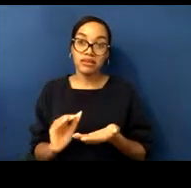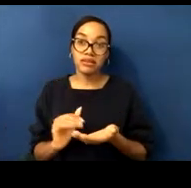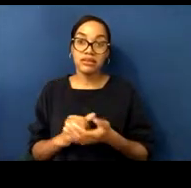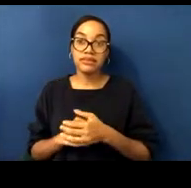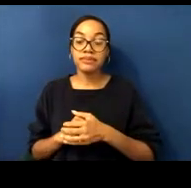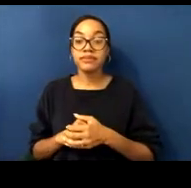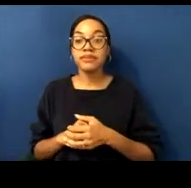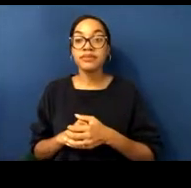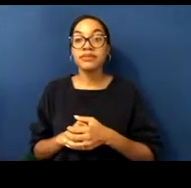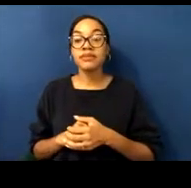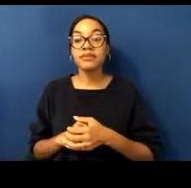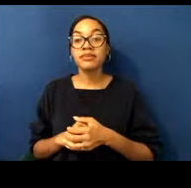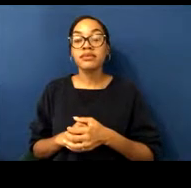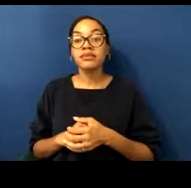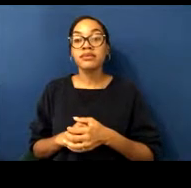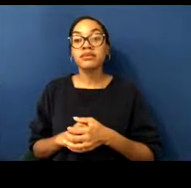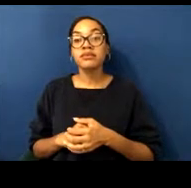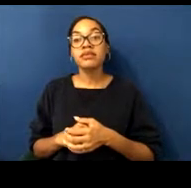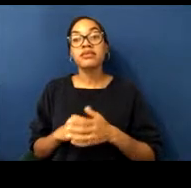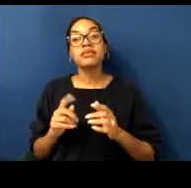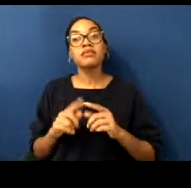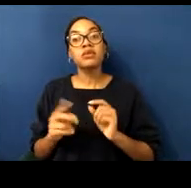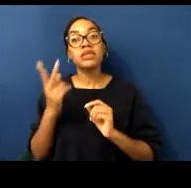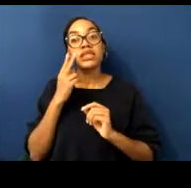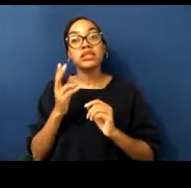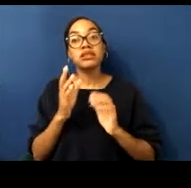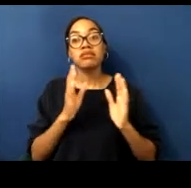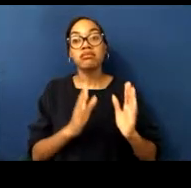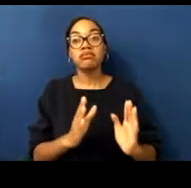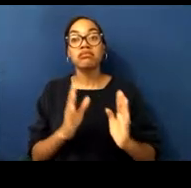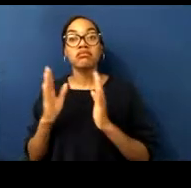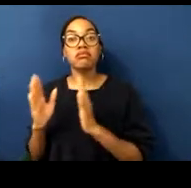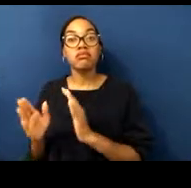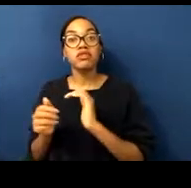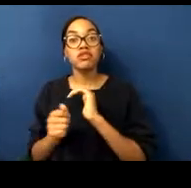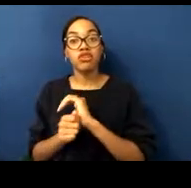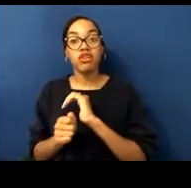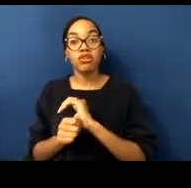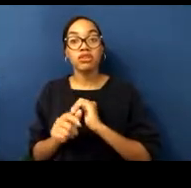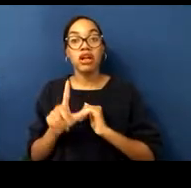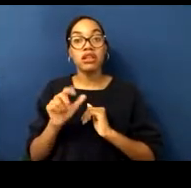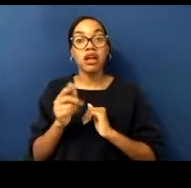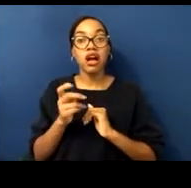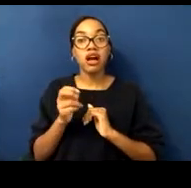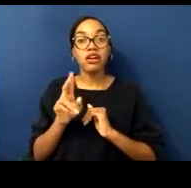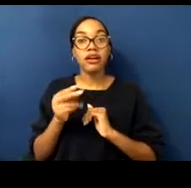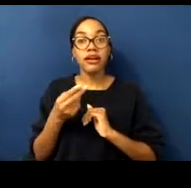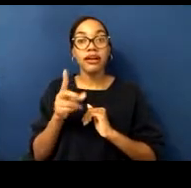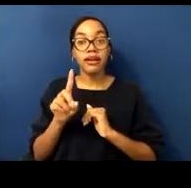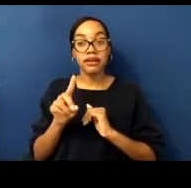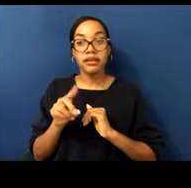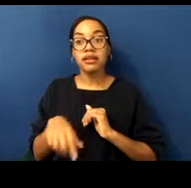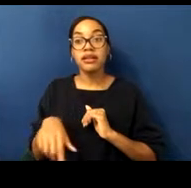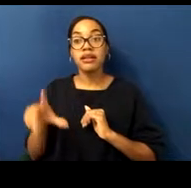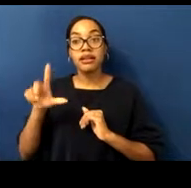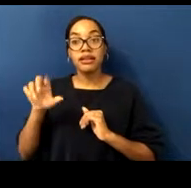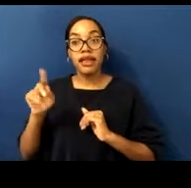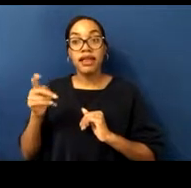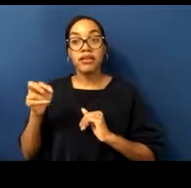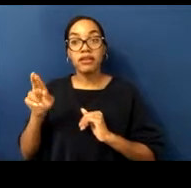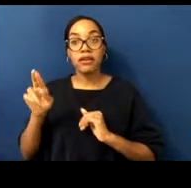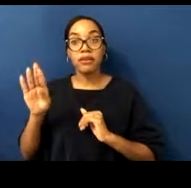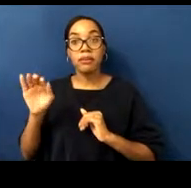However, if we look at these two species of sea turtle, so loggerheads on the left and leatherback turtles on the right, these two figures here, all